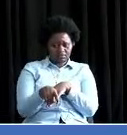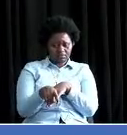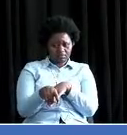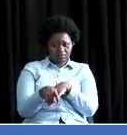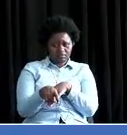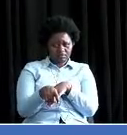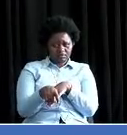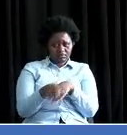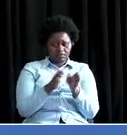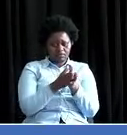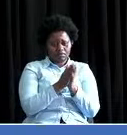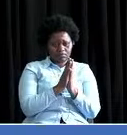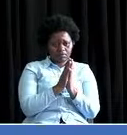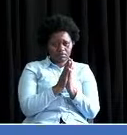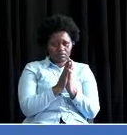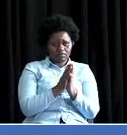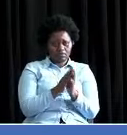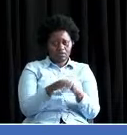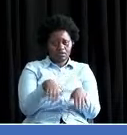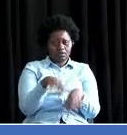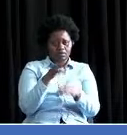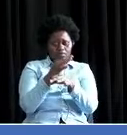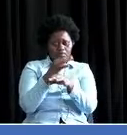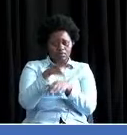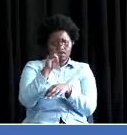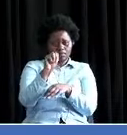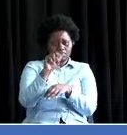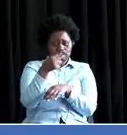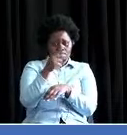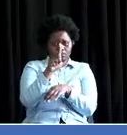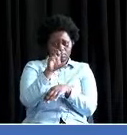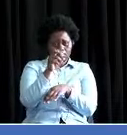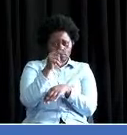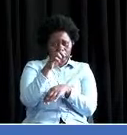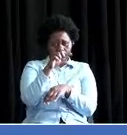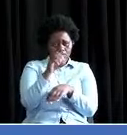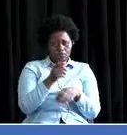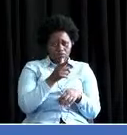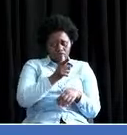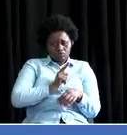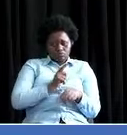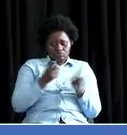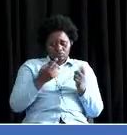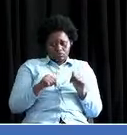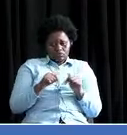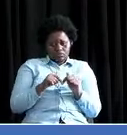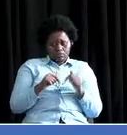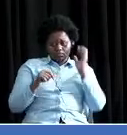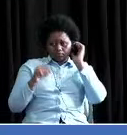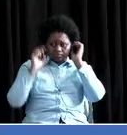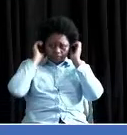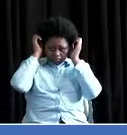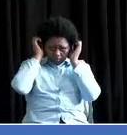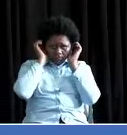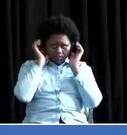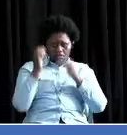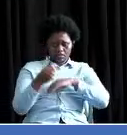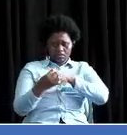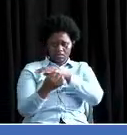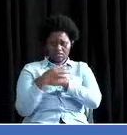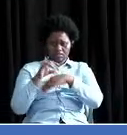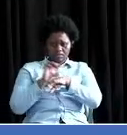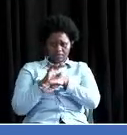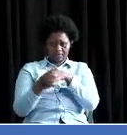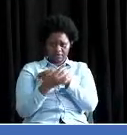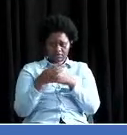then requested from Mr. Mhlongo just to tell us on the implications and advise us on the way